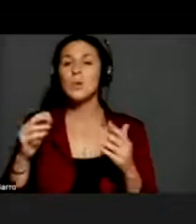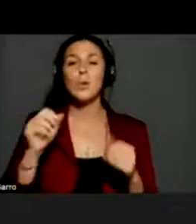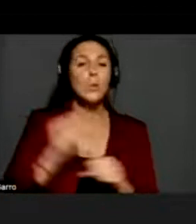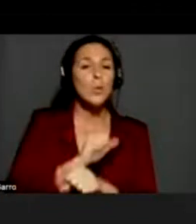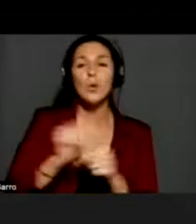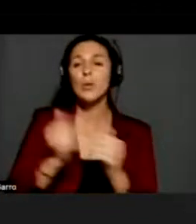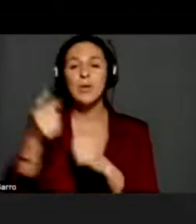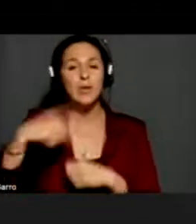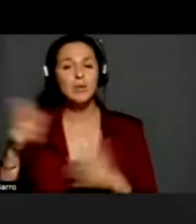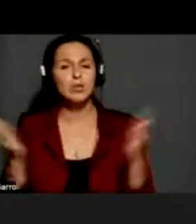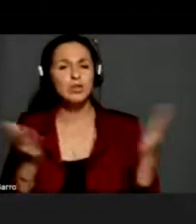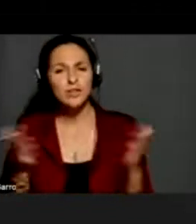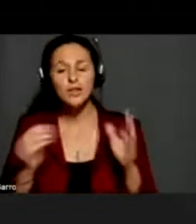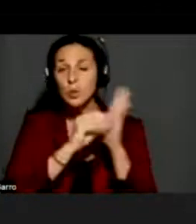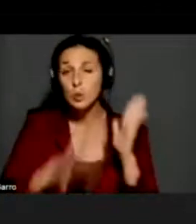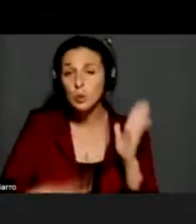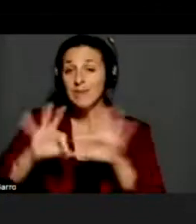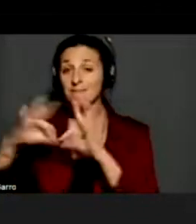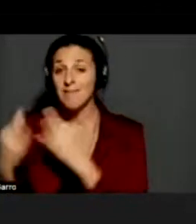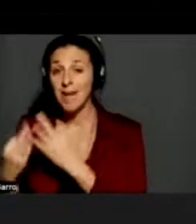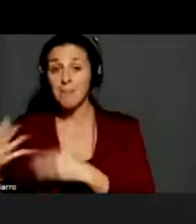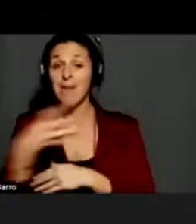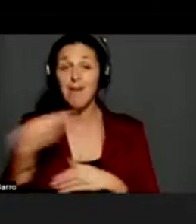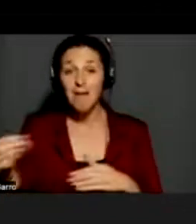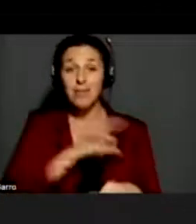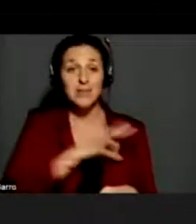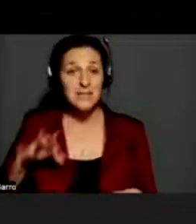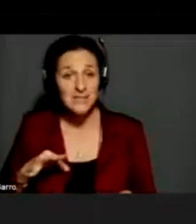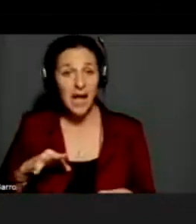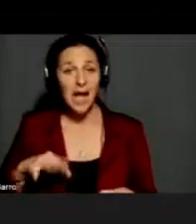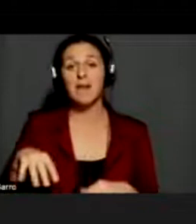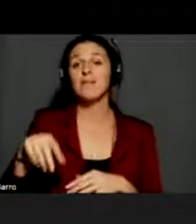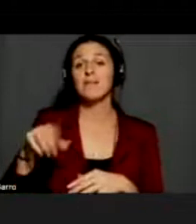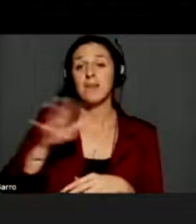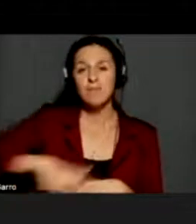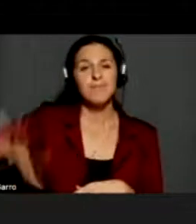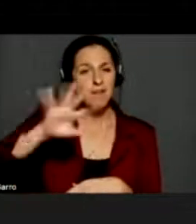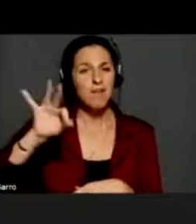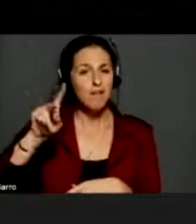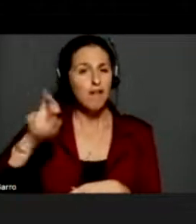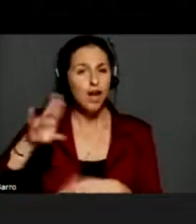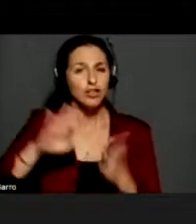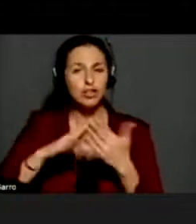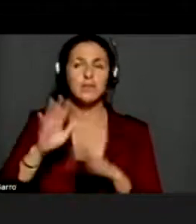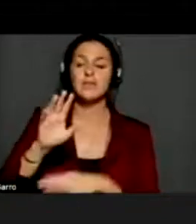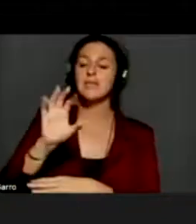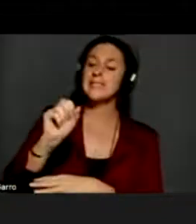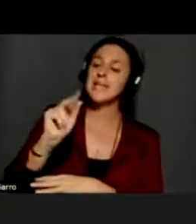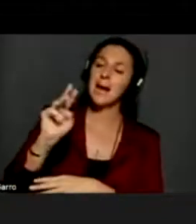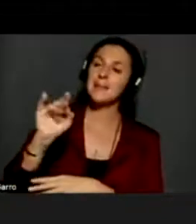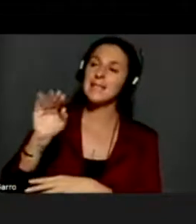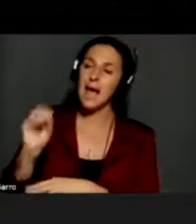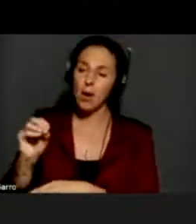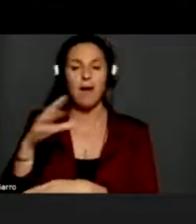students, the families, and the staff of the Foster City, San Mateo Foster City